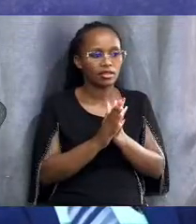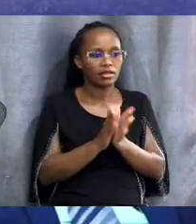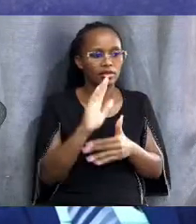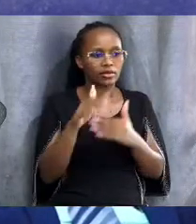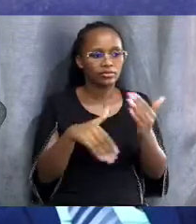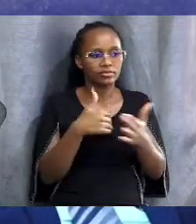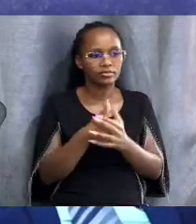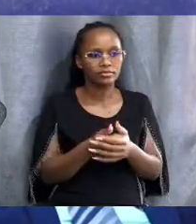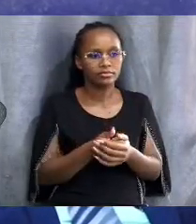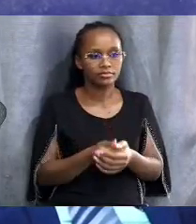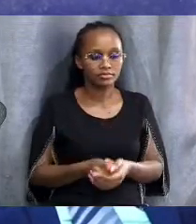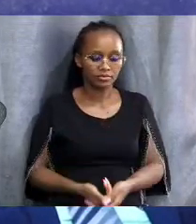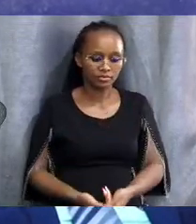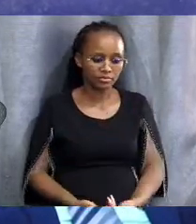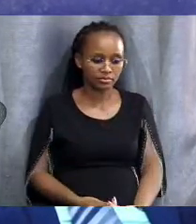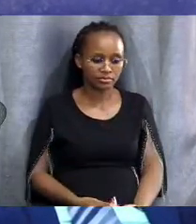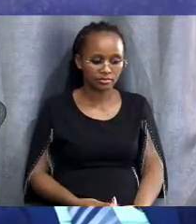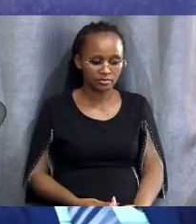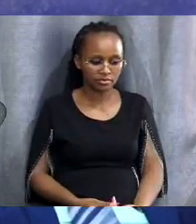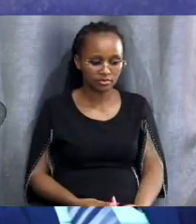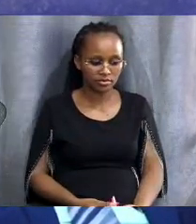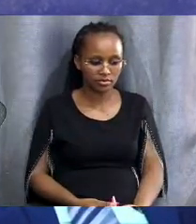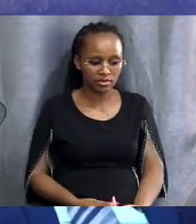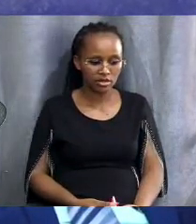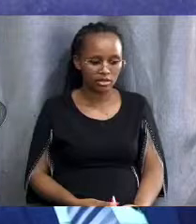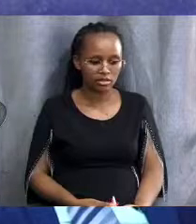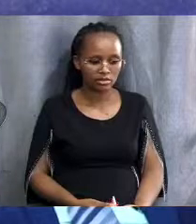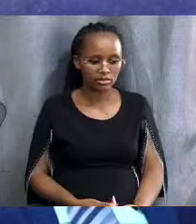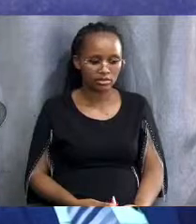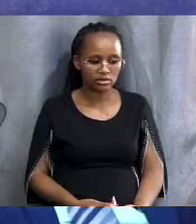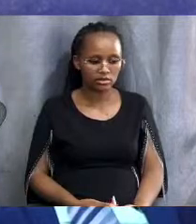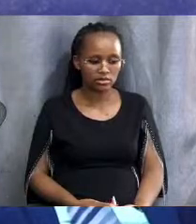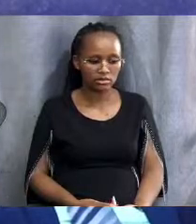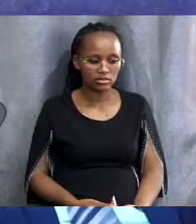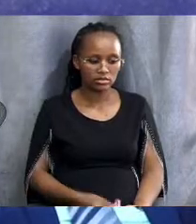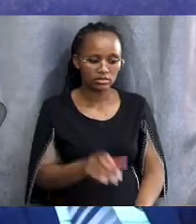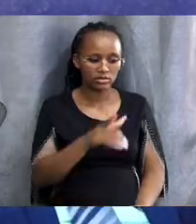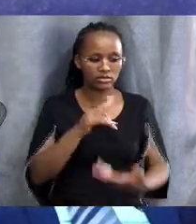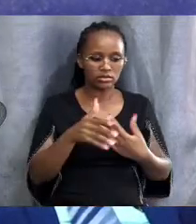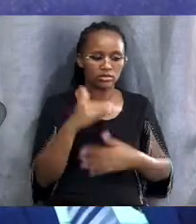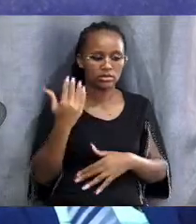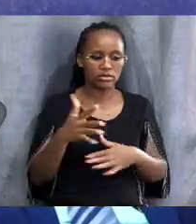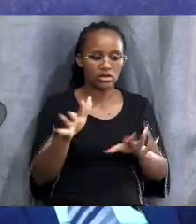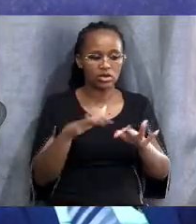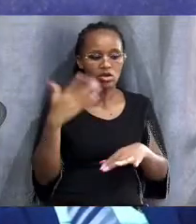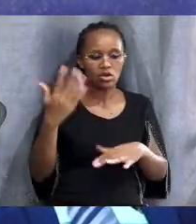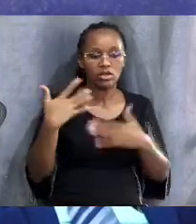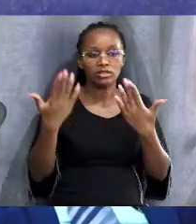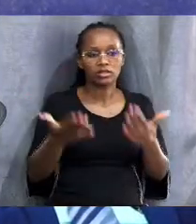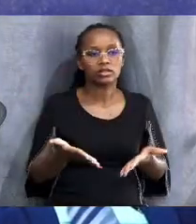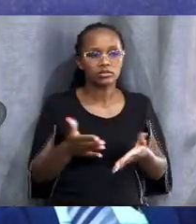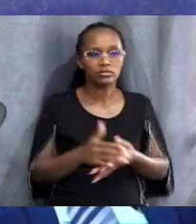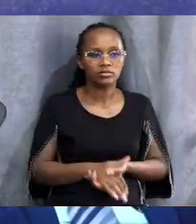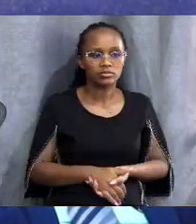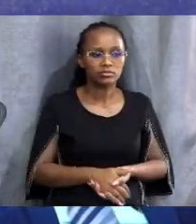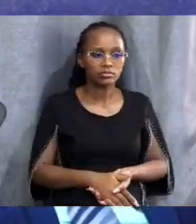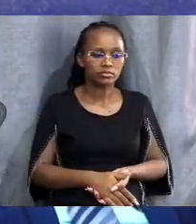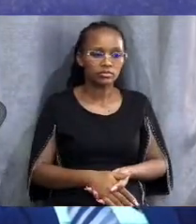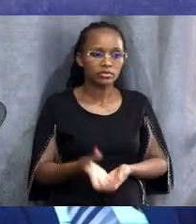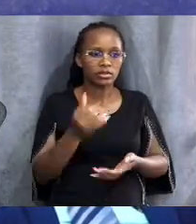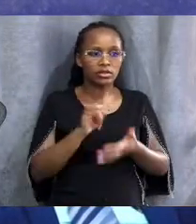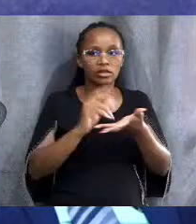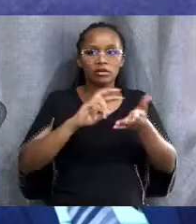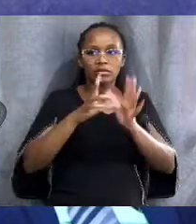need. Ate gayoshio newe okaraguo with the ever-present. Ogwo